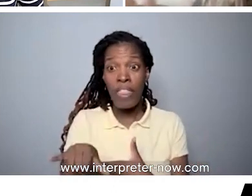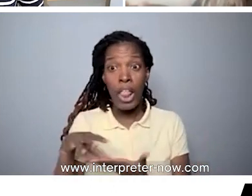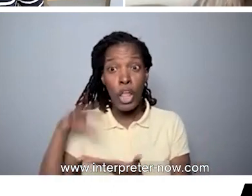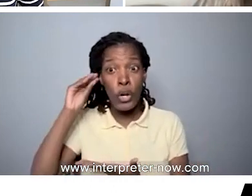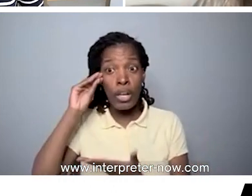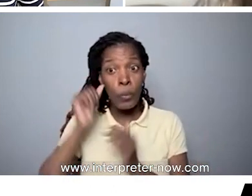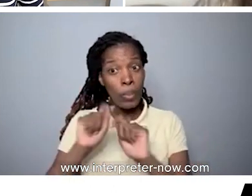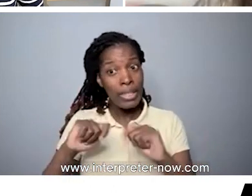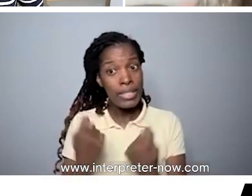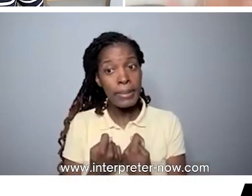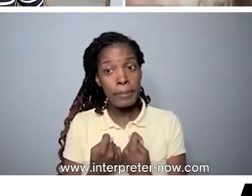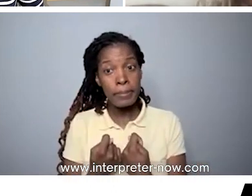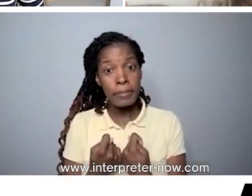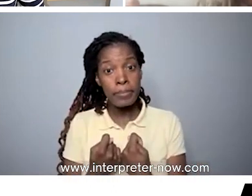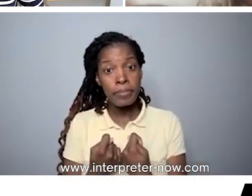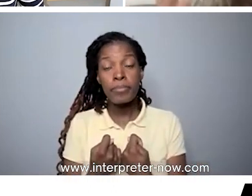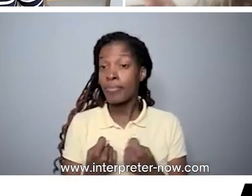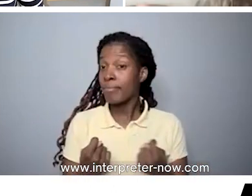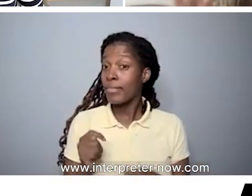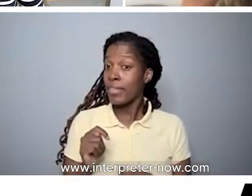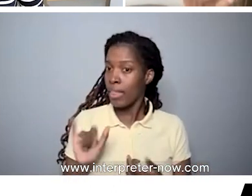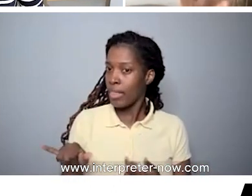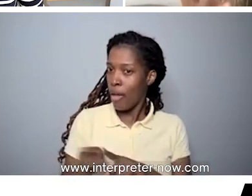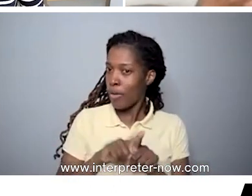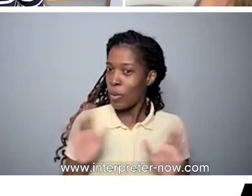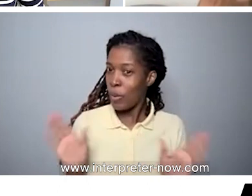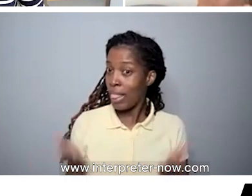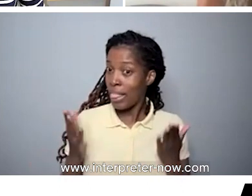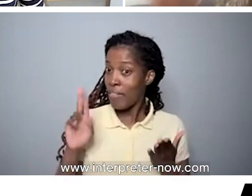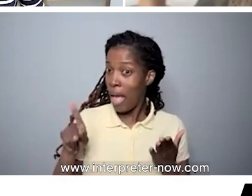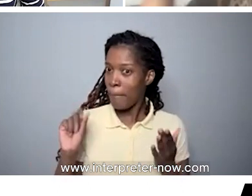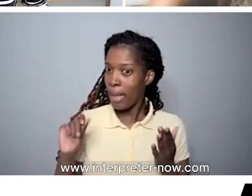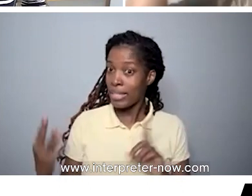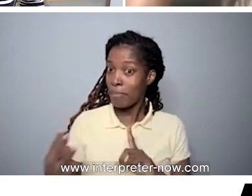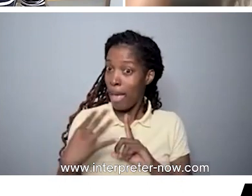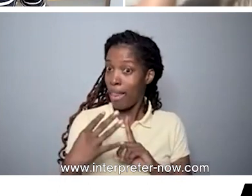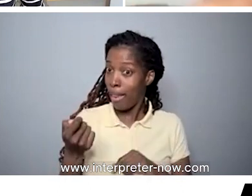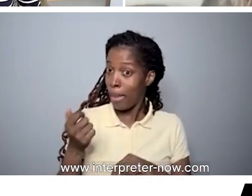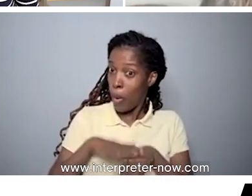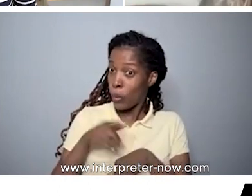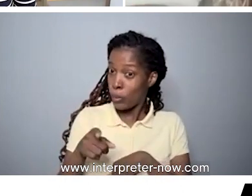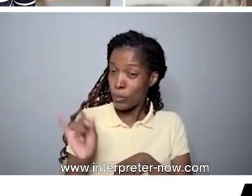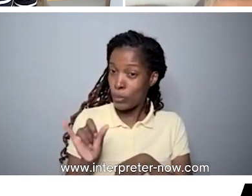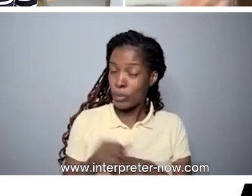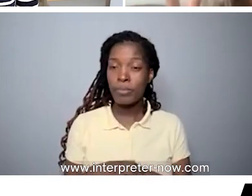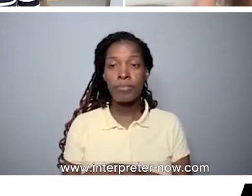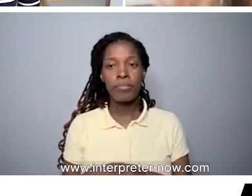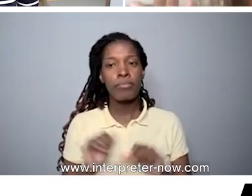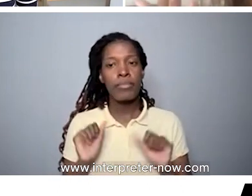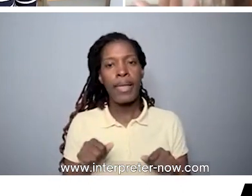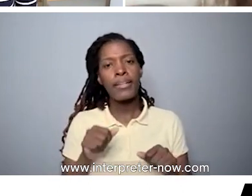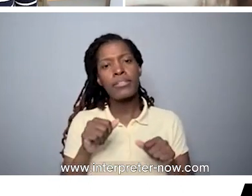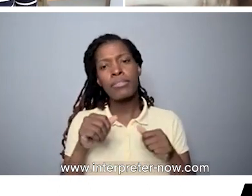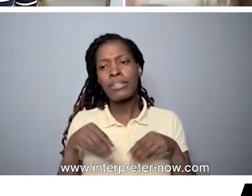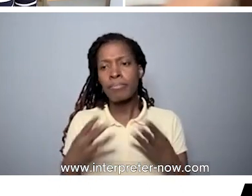we'll share that learning with the team, right? First of all, that also, by the way, lifts you up and again, puts light on you. But